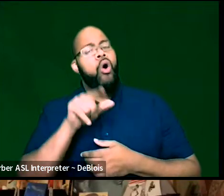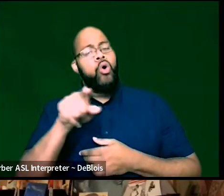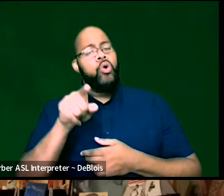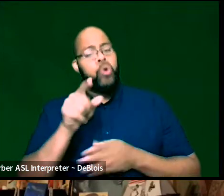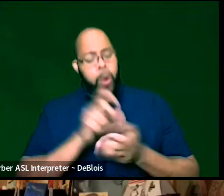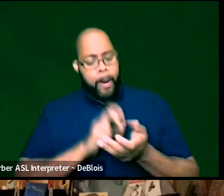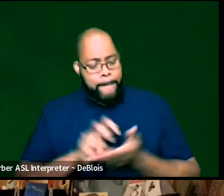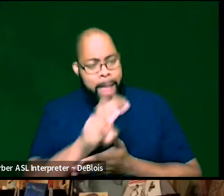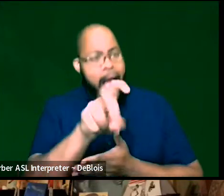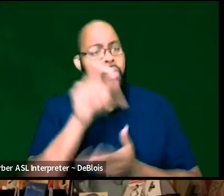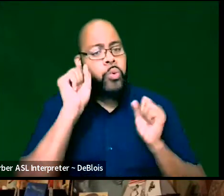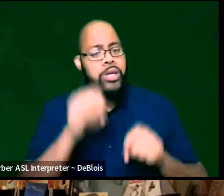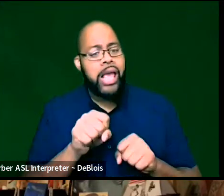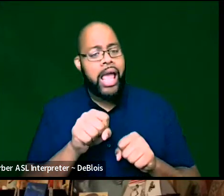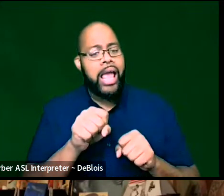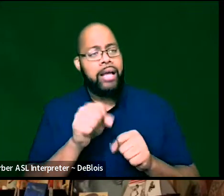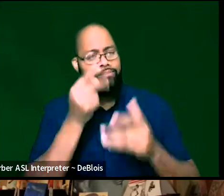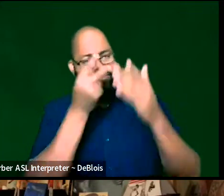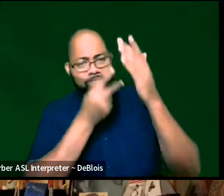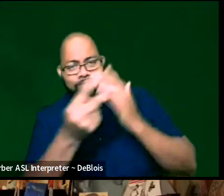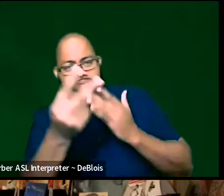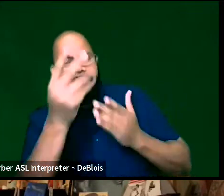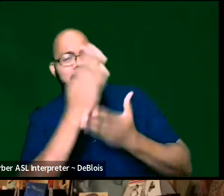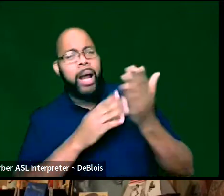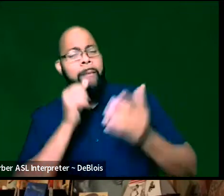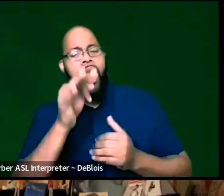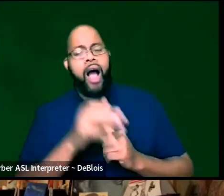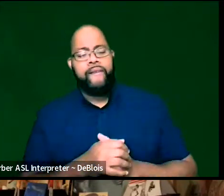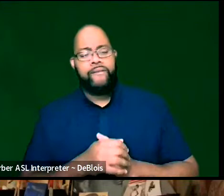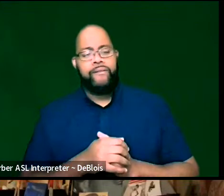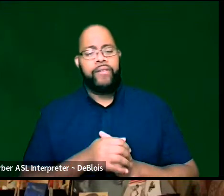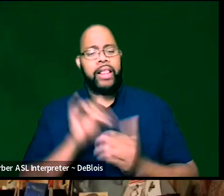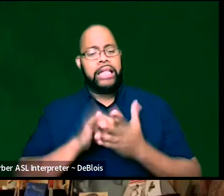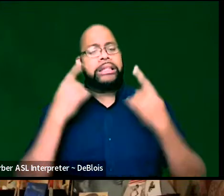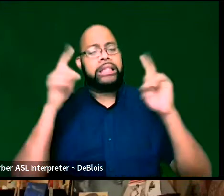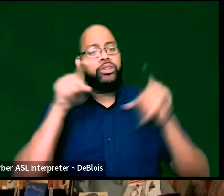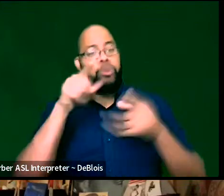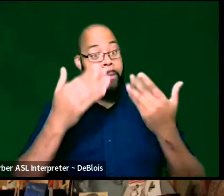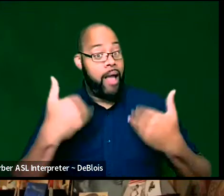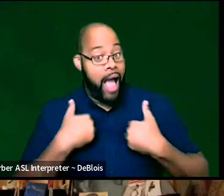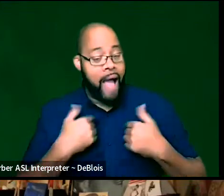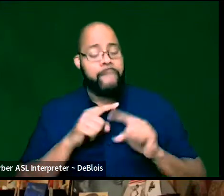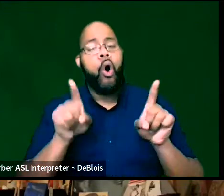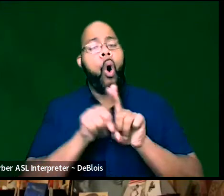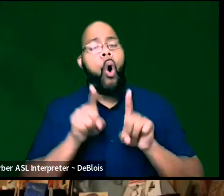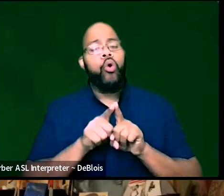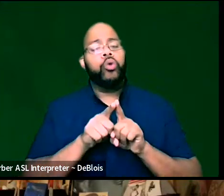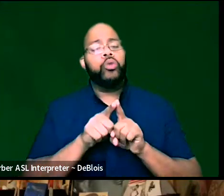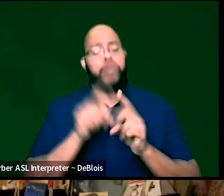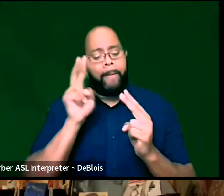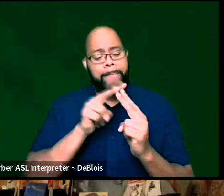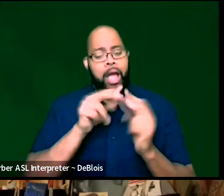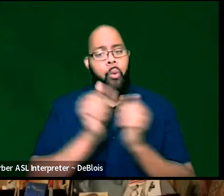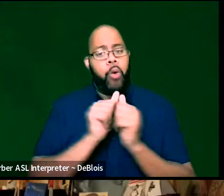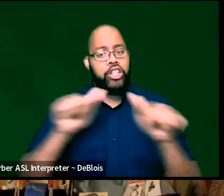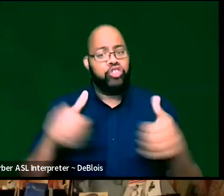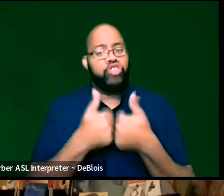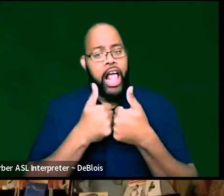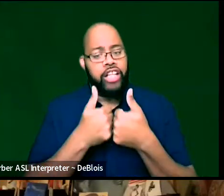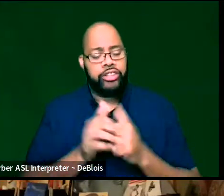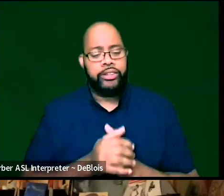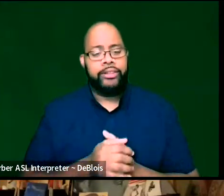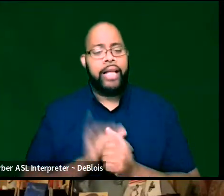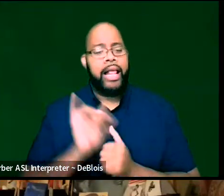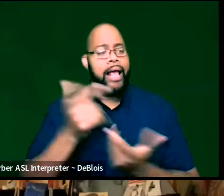path. You can kind of foresee some of the successes you might have, but also paired with the challenges,